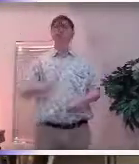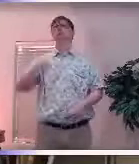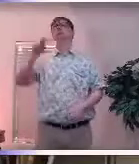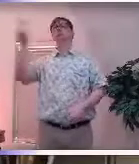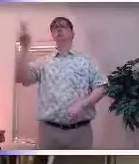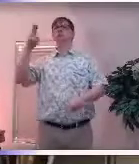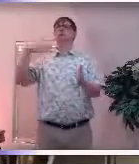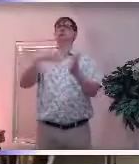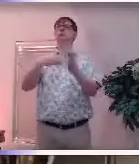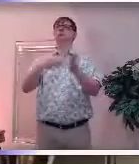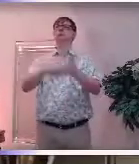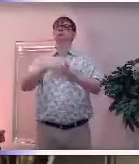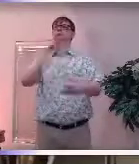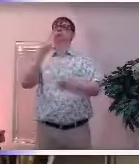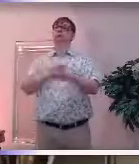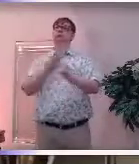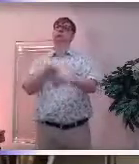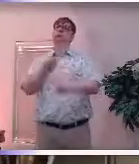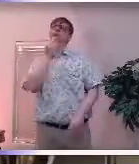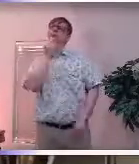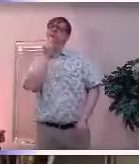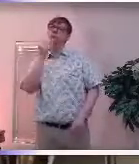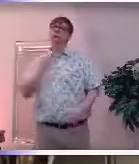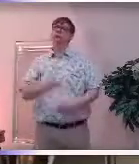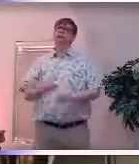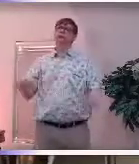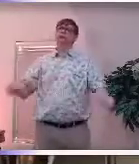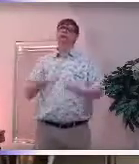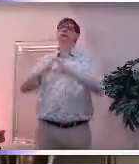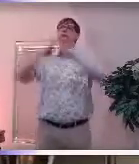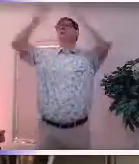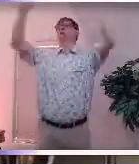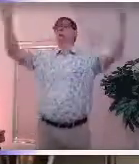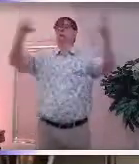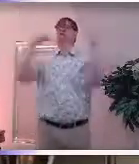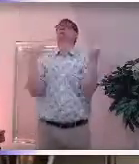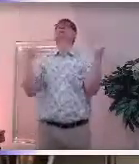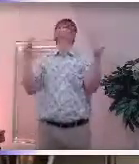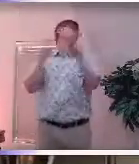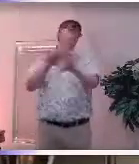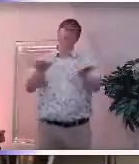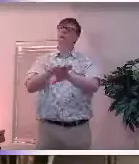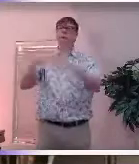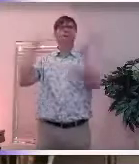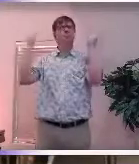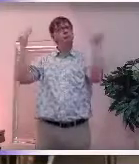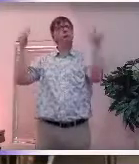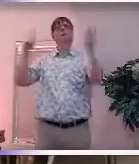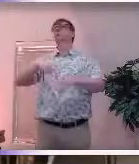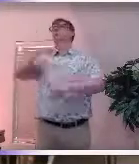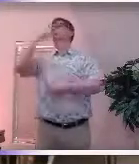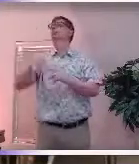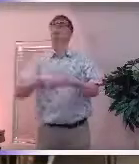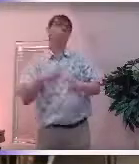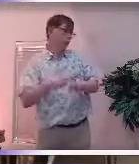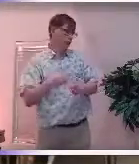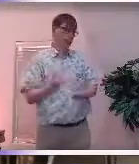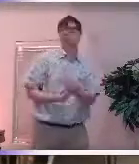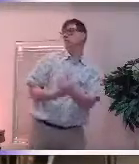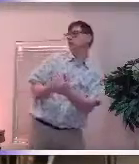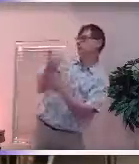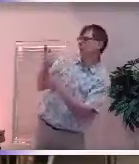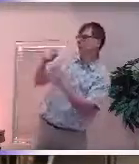200,000 years old, which, you know, that's a big number, and then that's not really a big number for, you know, who we really have evolved